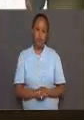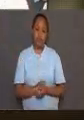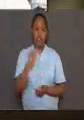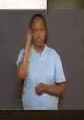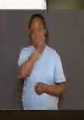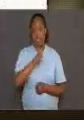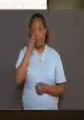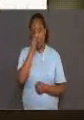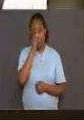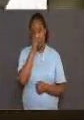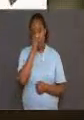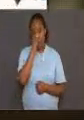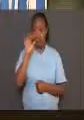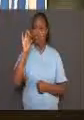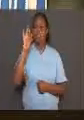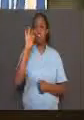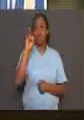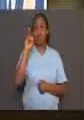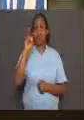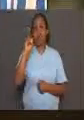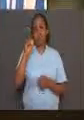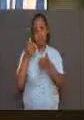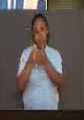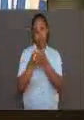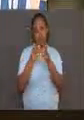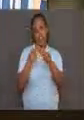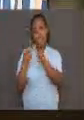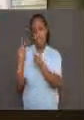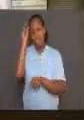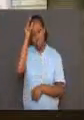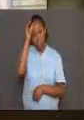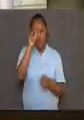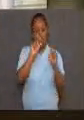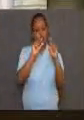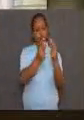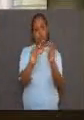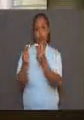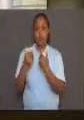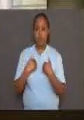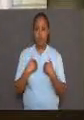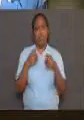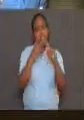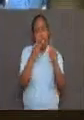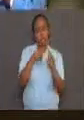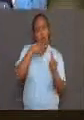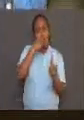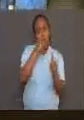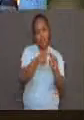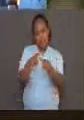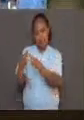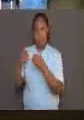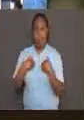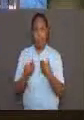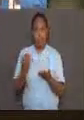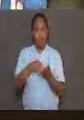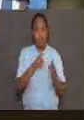Ethiopia has about 80 different cultural groups, many different languages, and